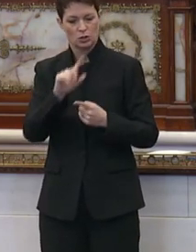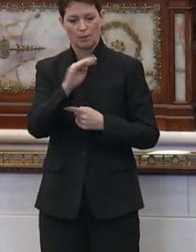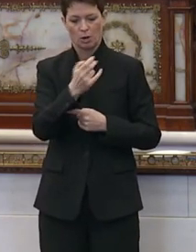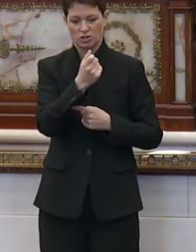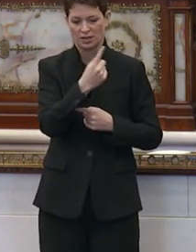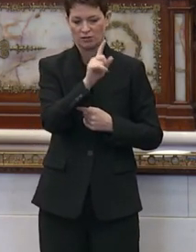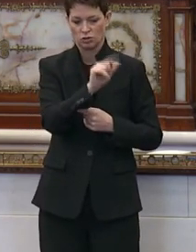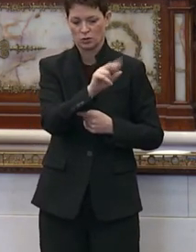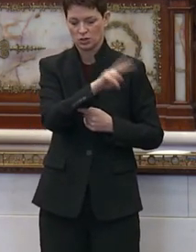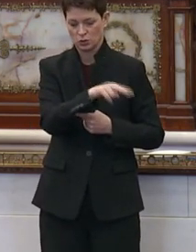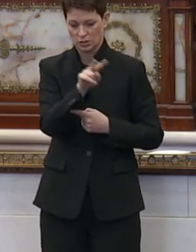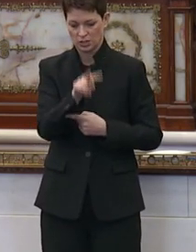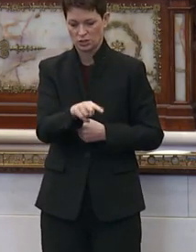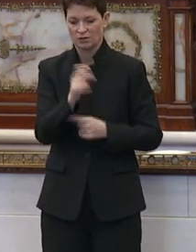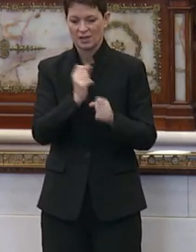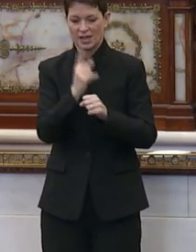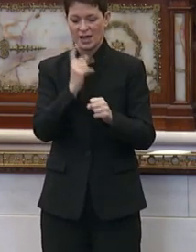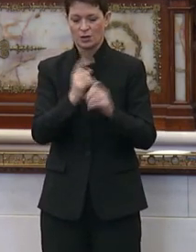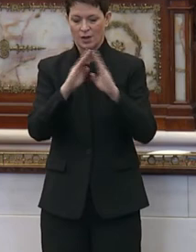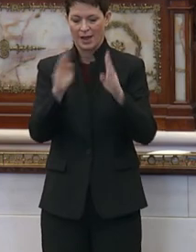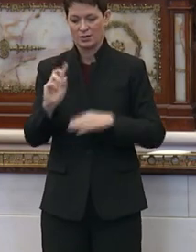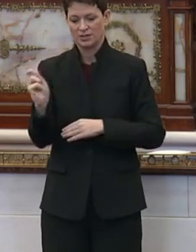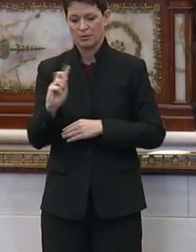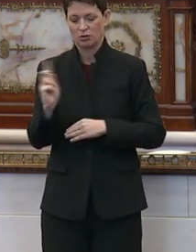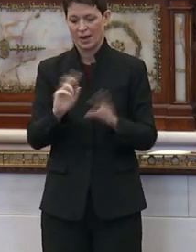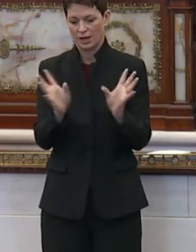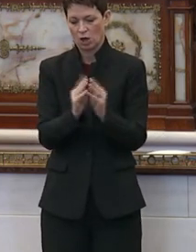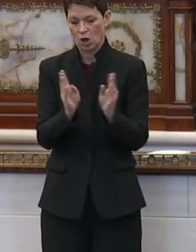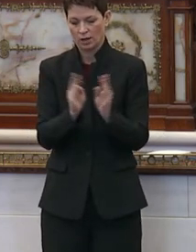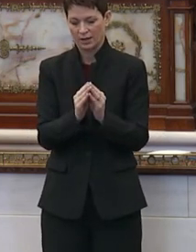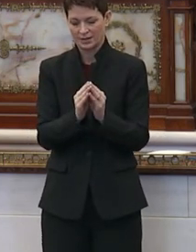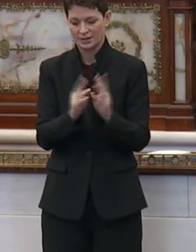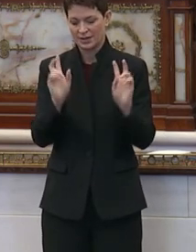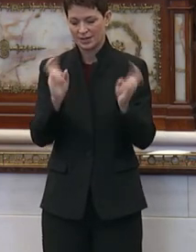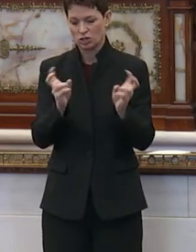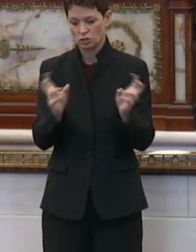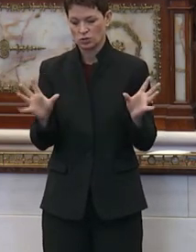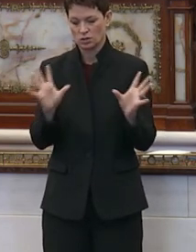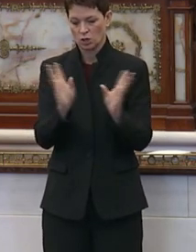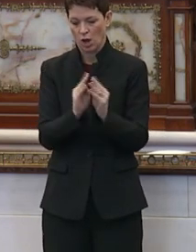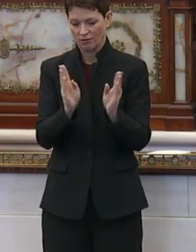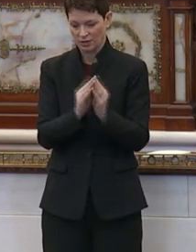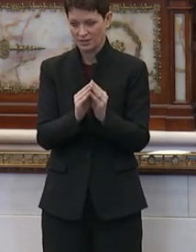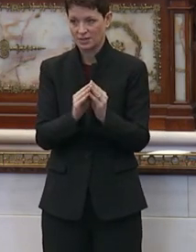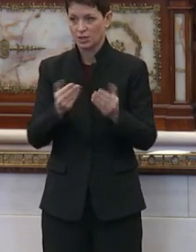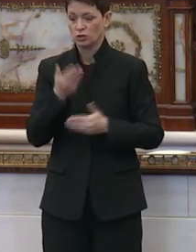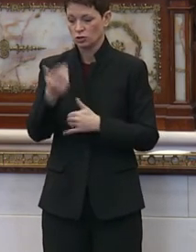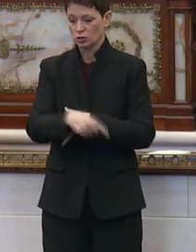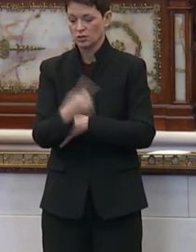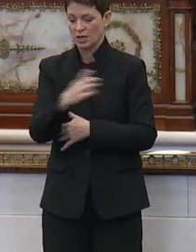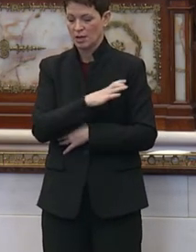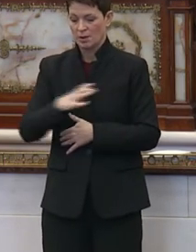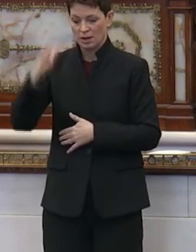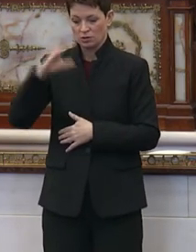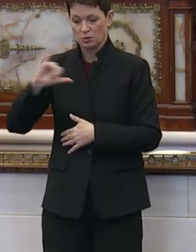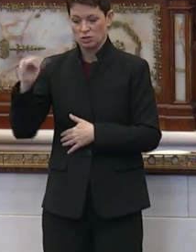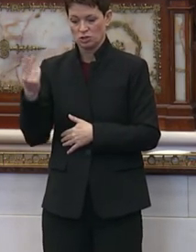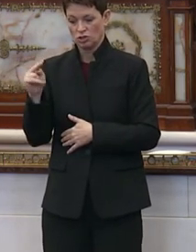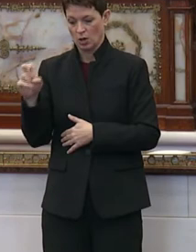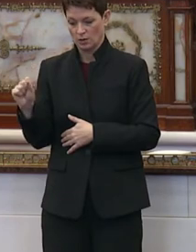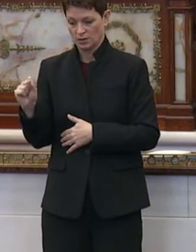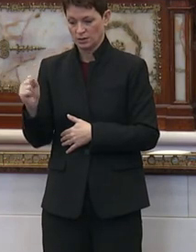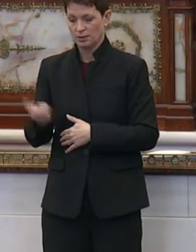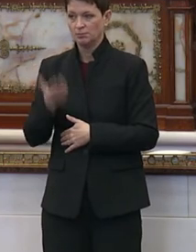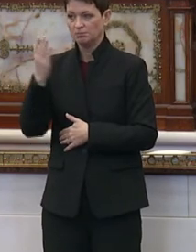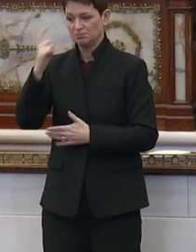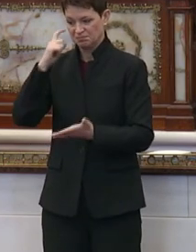March 11, 2022 for the annual House Democratic Caucus Issues Conference, introduced today by Councilman Jones. Chair